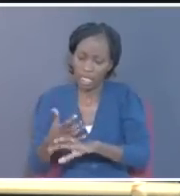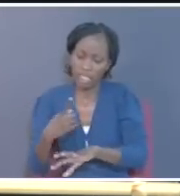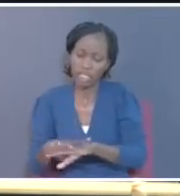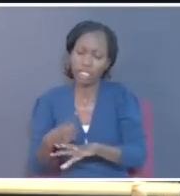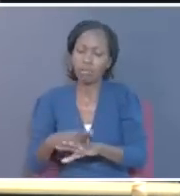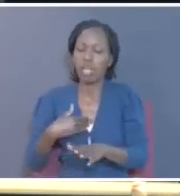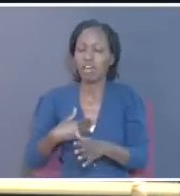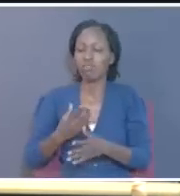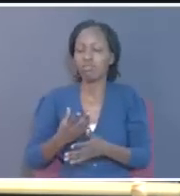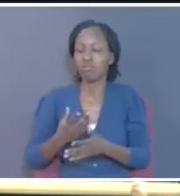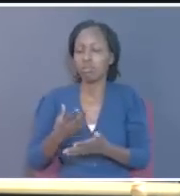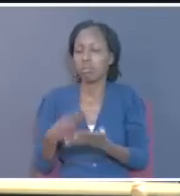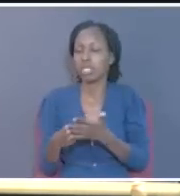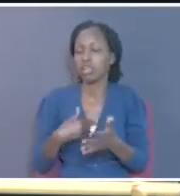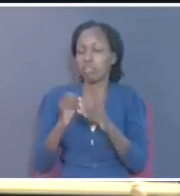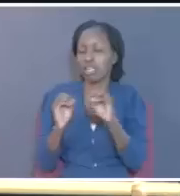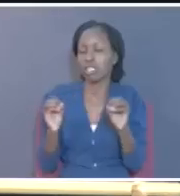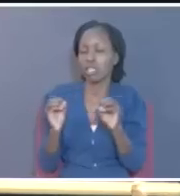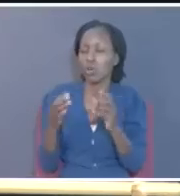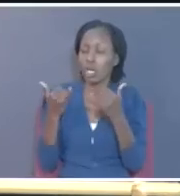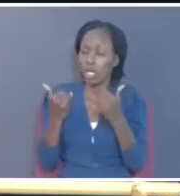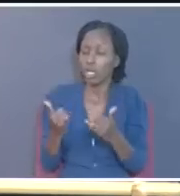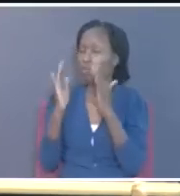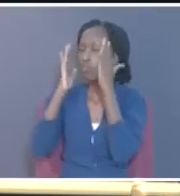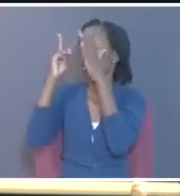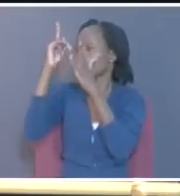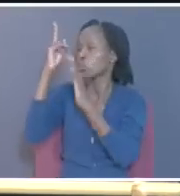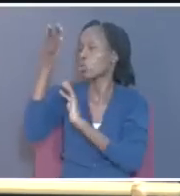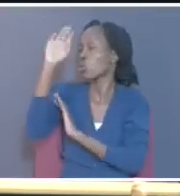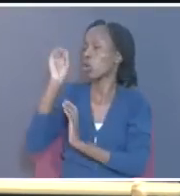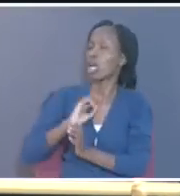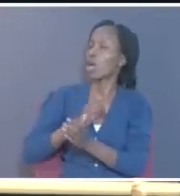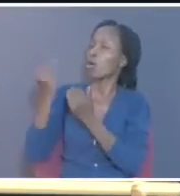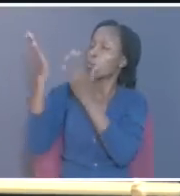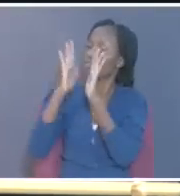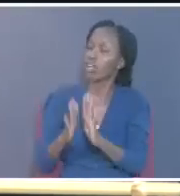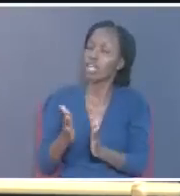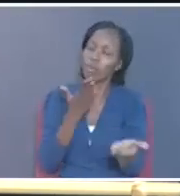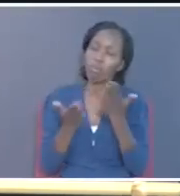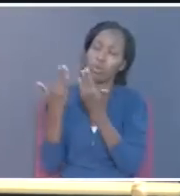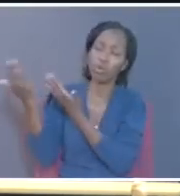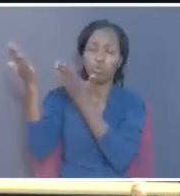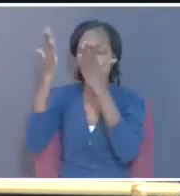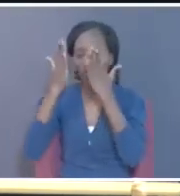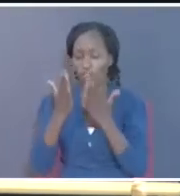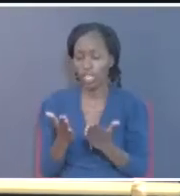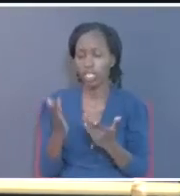financially, Lord. We look to you now as the Lord, our provider. Father, may you provide unto that